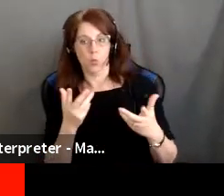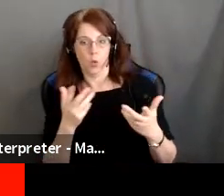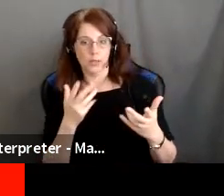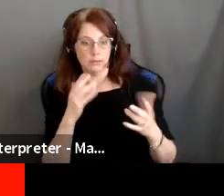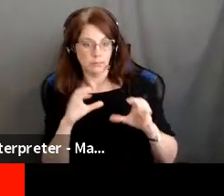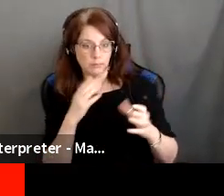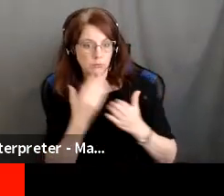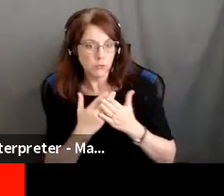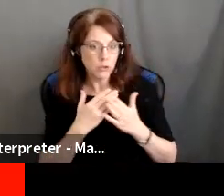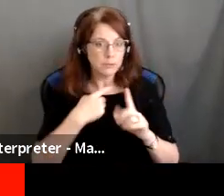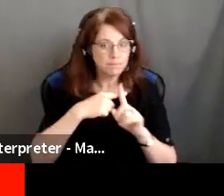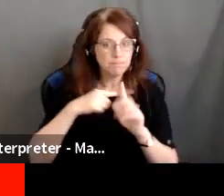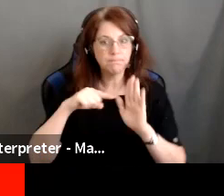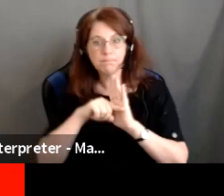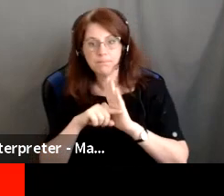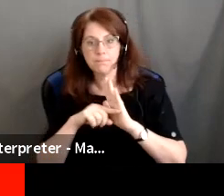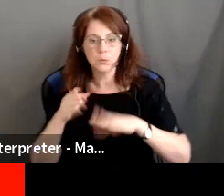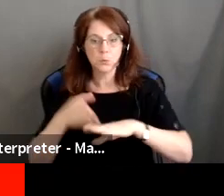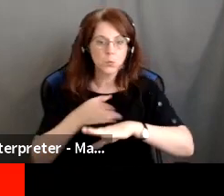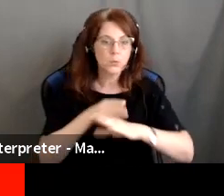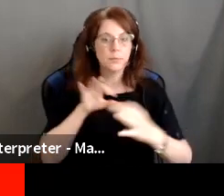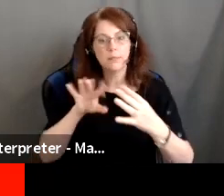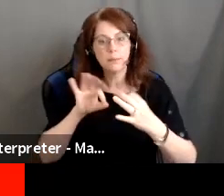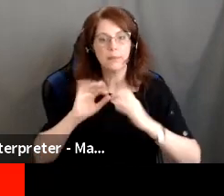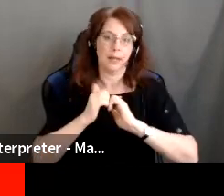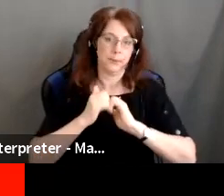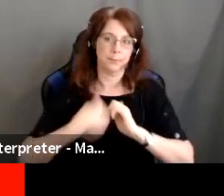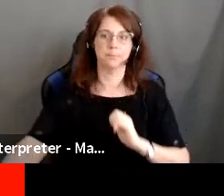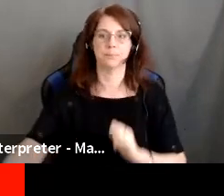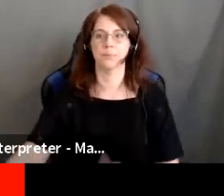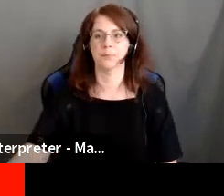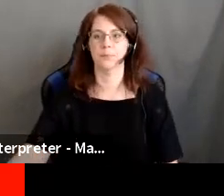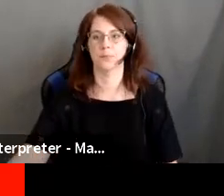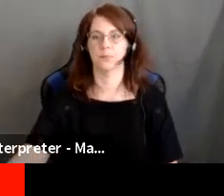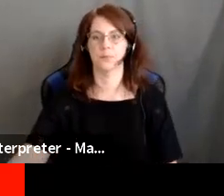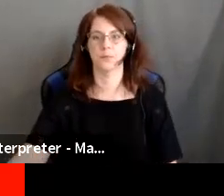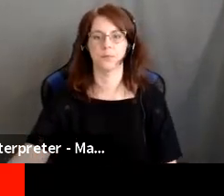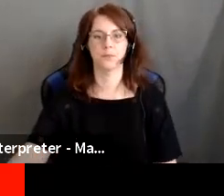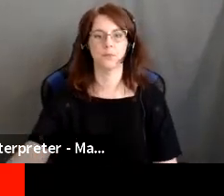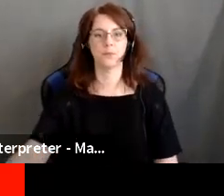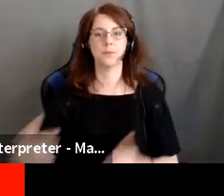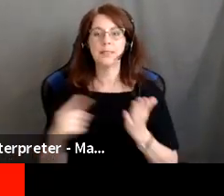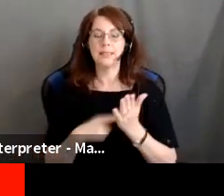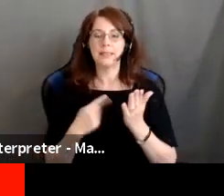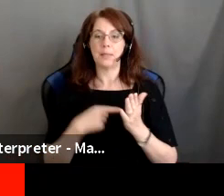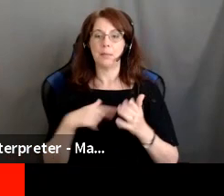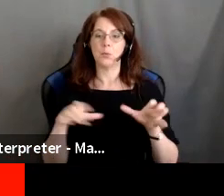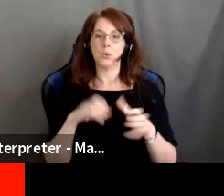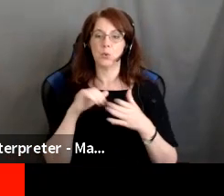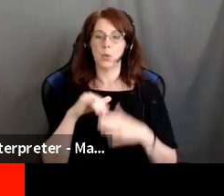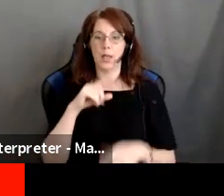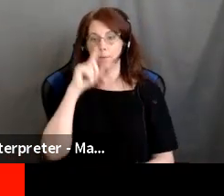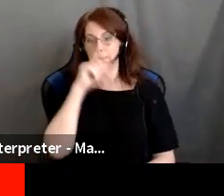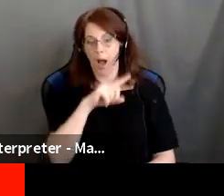interview and what they could do better. And we sometimes do mock interviews over